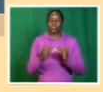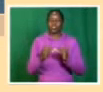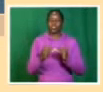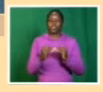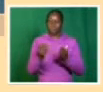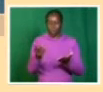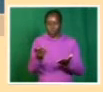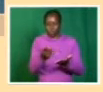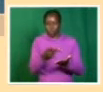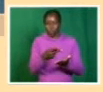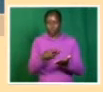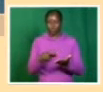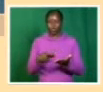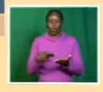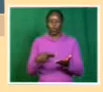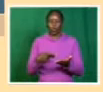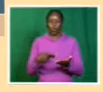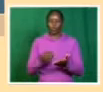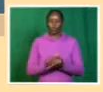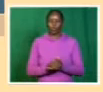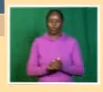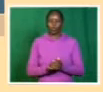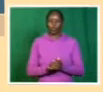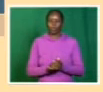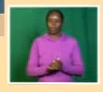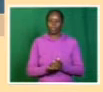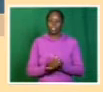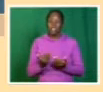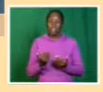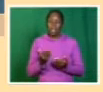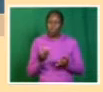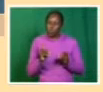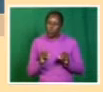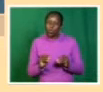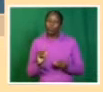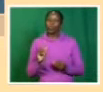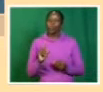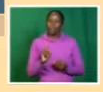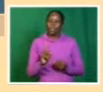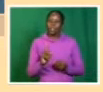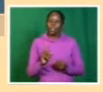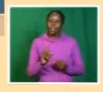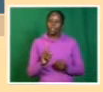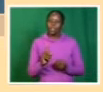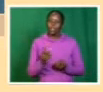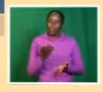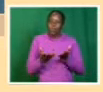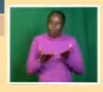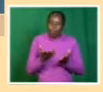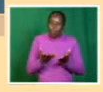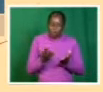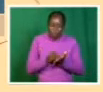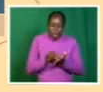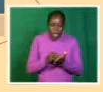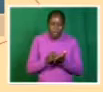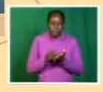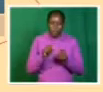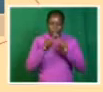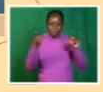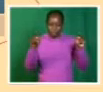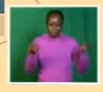here to draw its graph. So what you will do is you will construct or come up with this